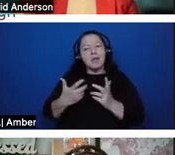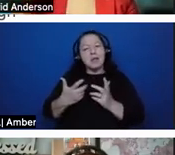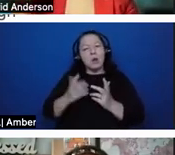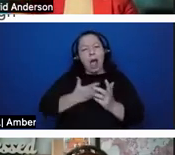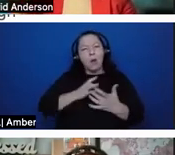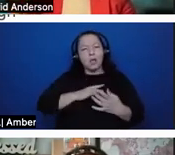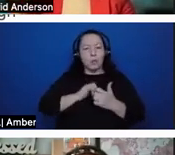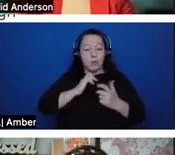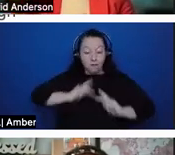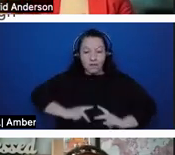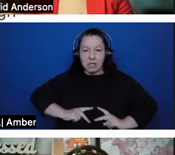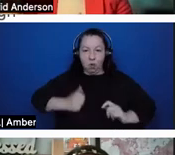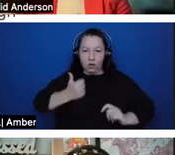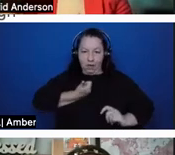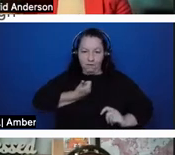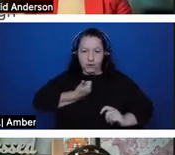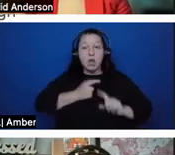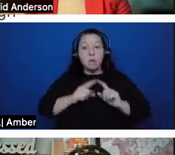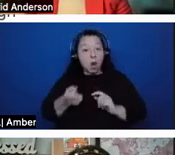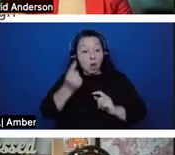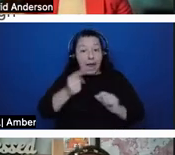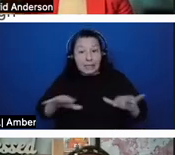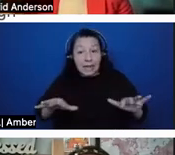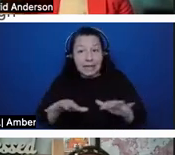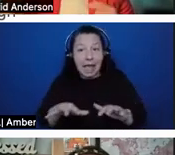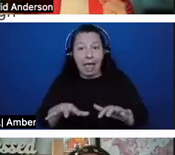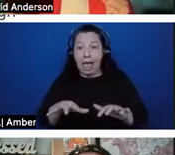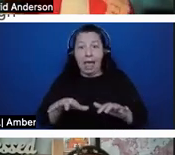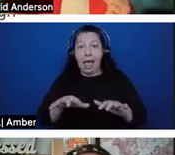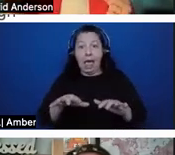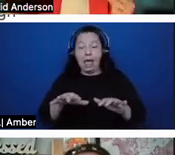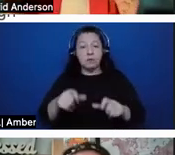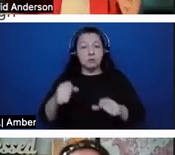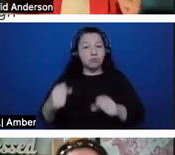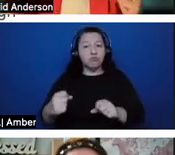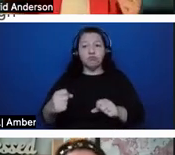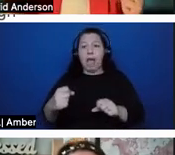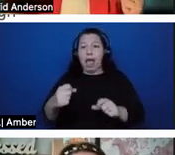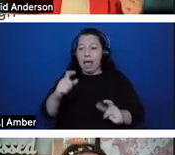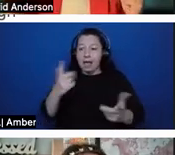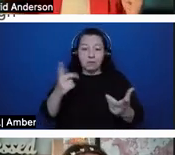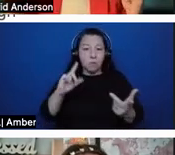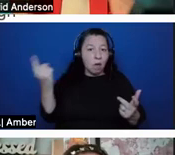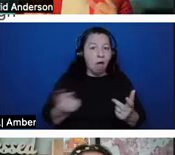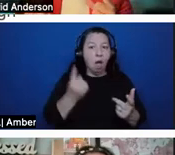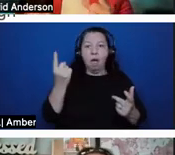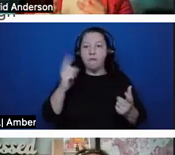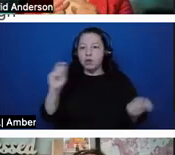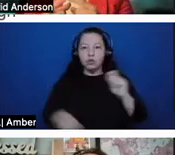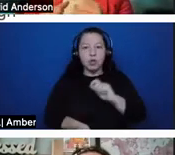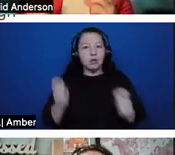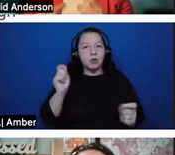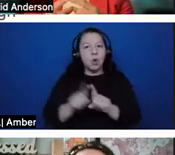that the land is vibrant and dynamic and changing as well, but that there's like a